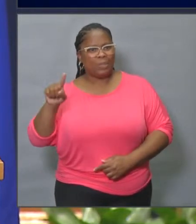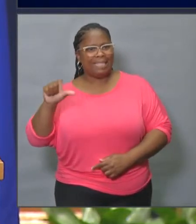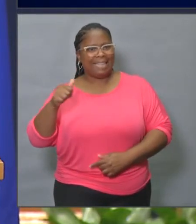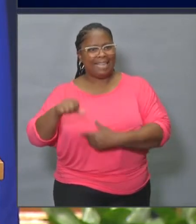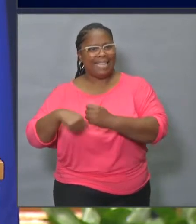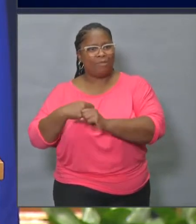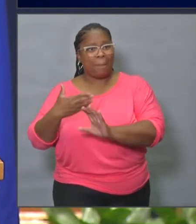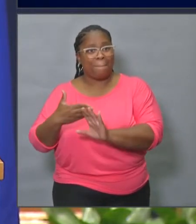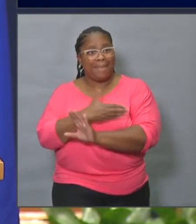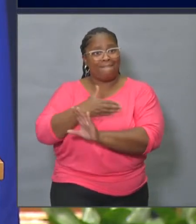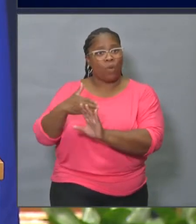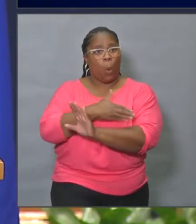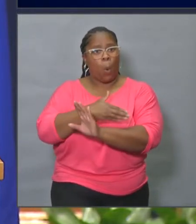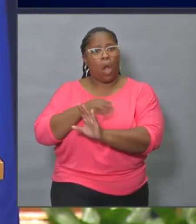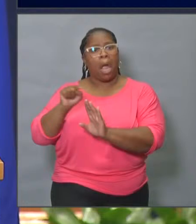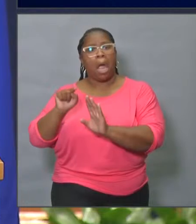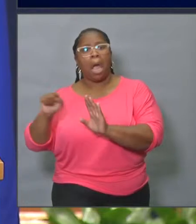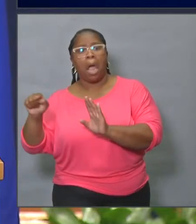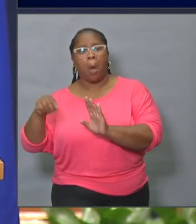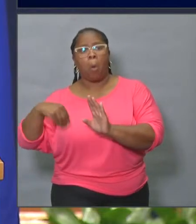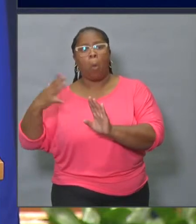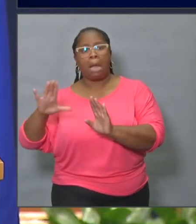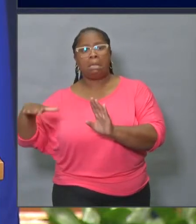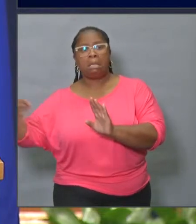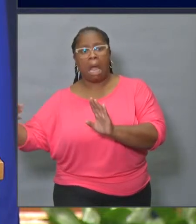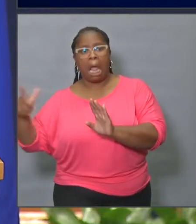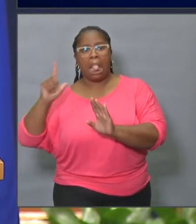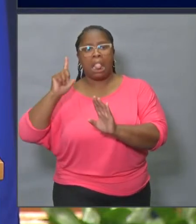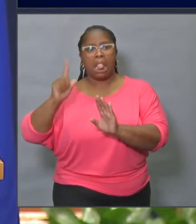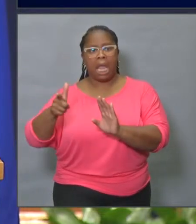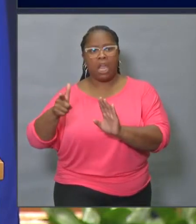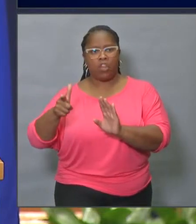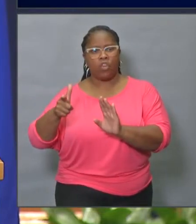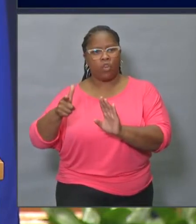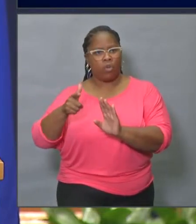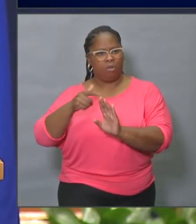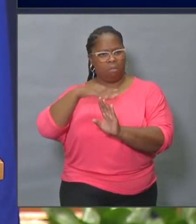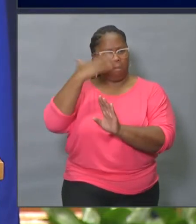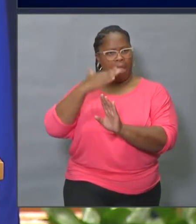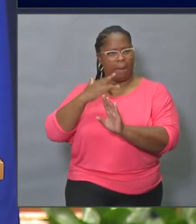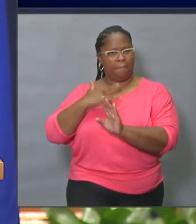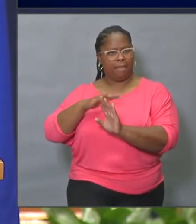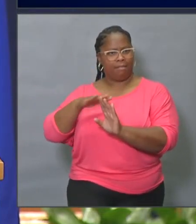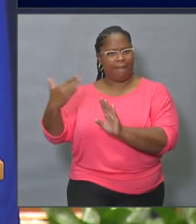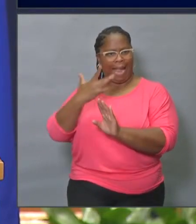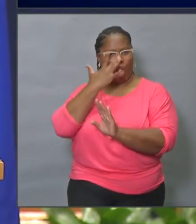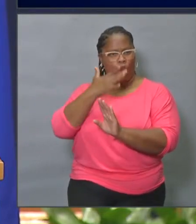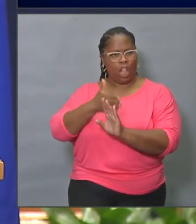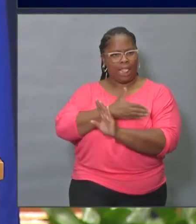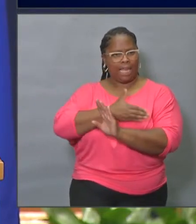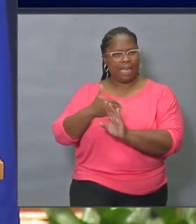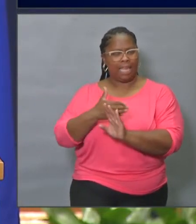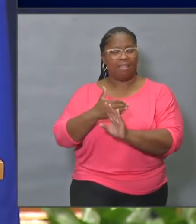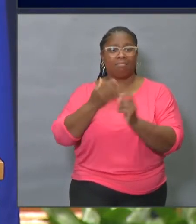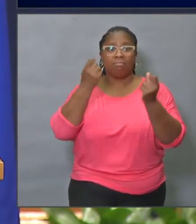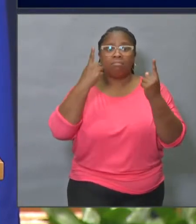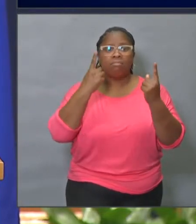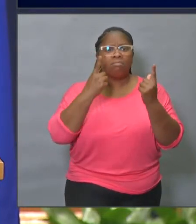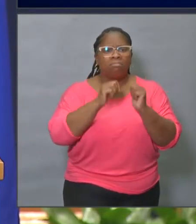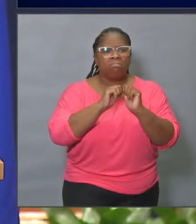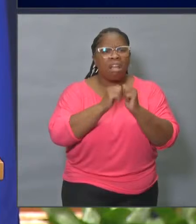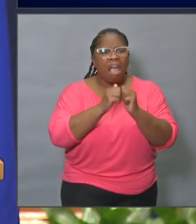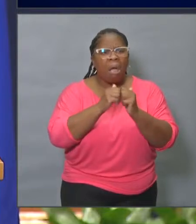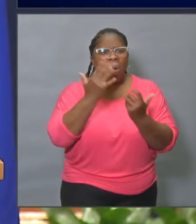others. We must look at the structures, systems, and practices in our society to understand the root cause of these